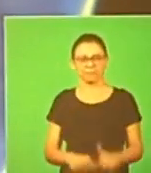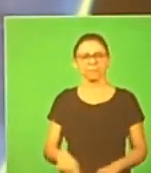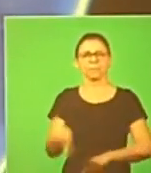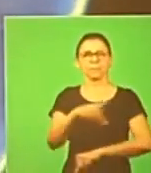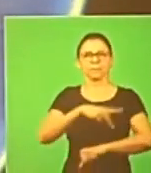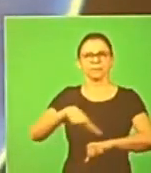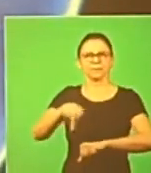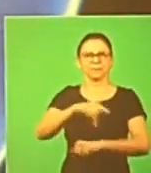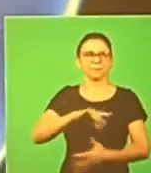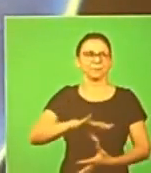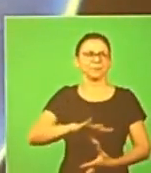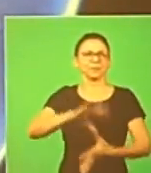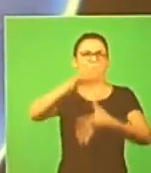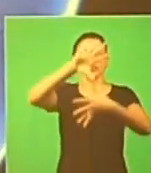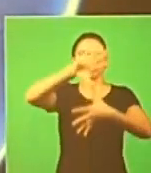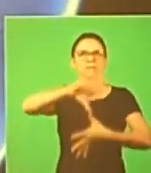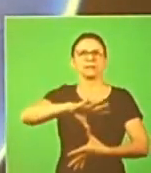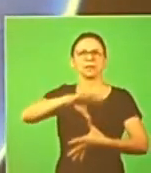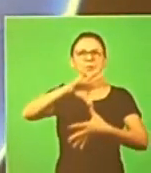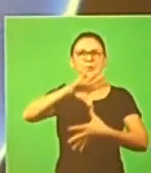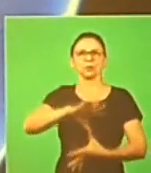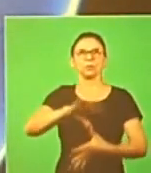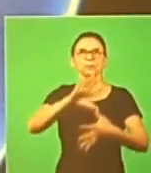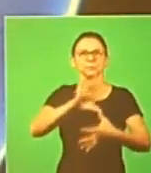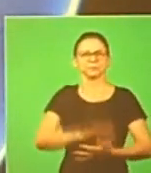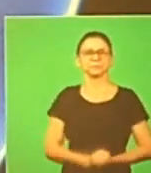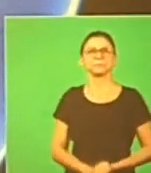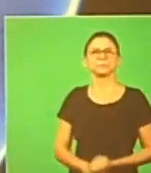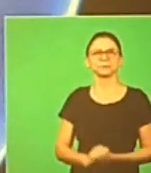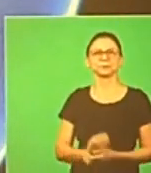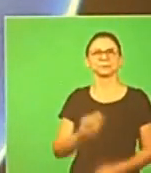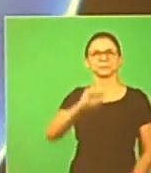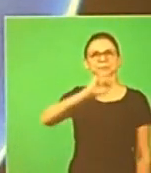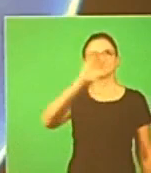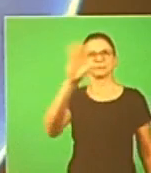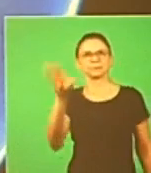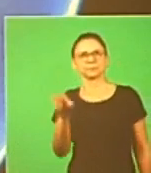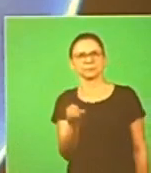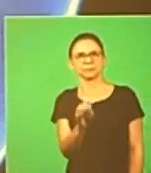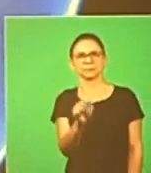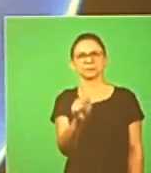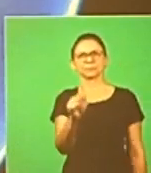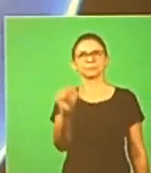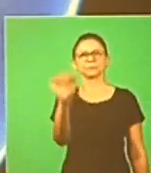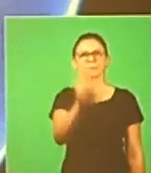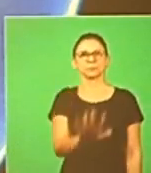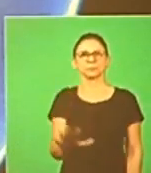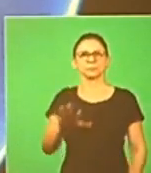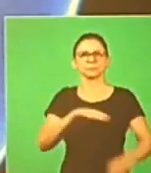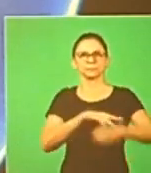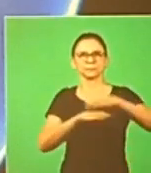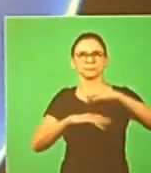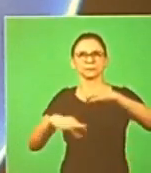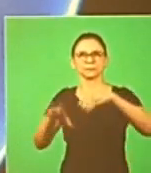nas três Américas. The three Americas, Europe, Asia, and